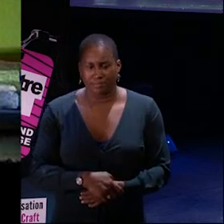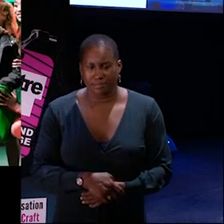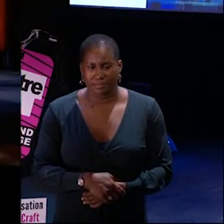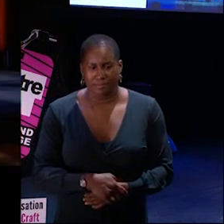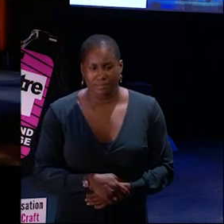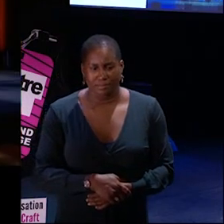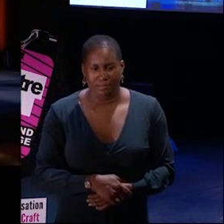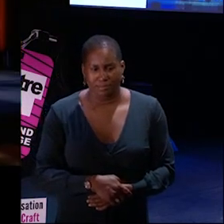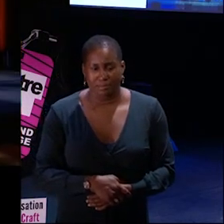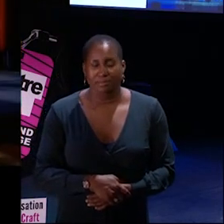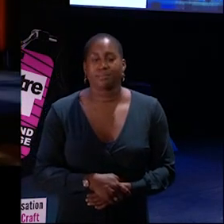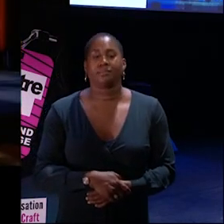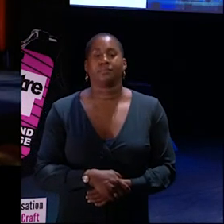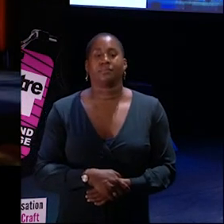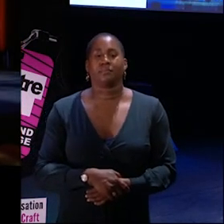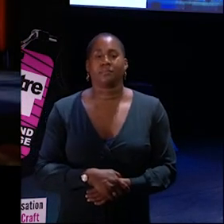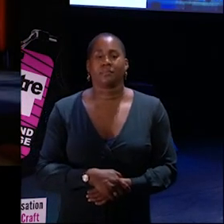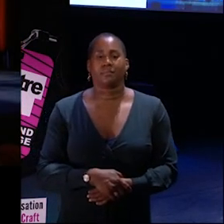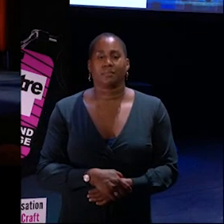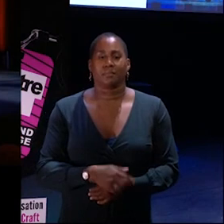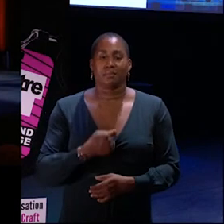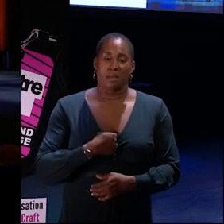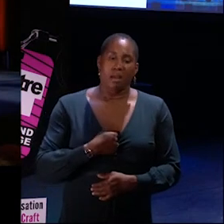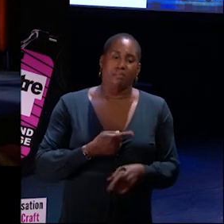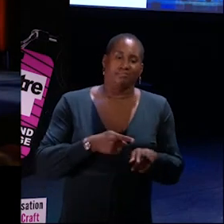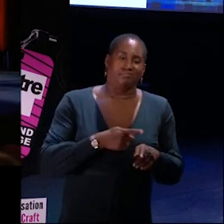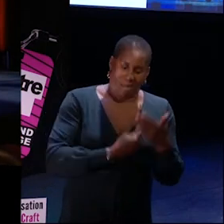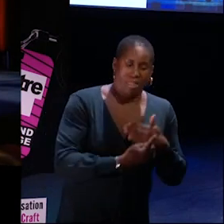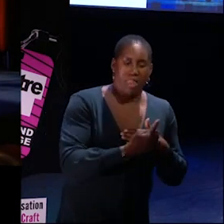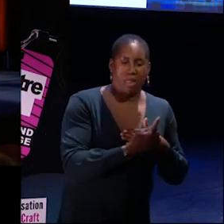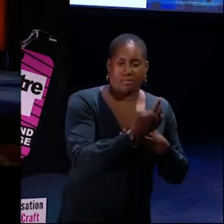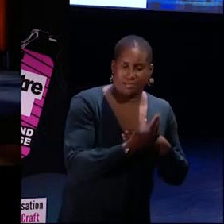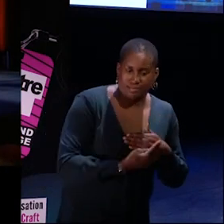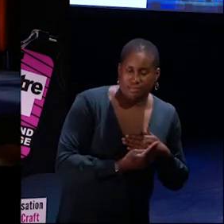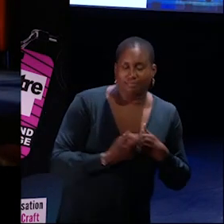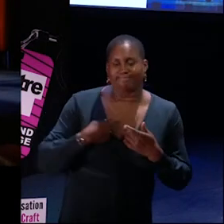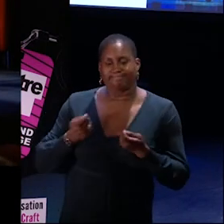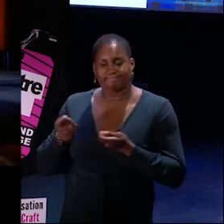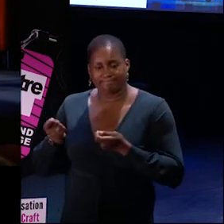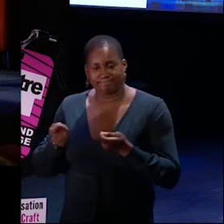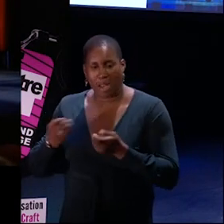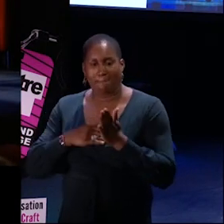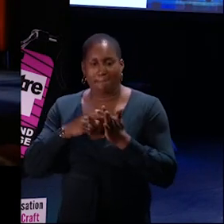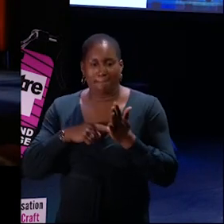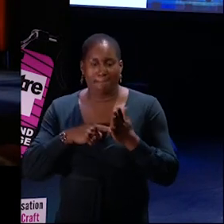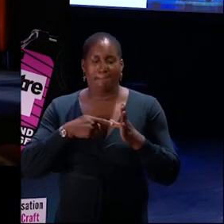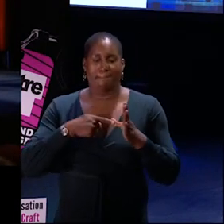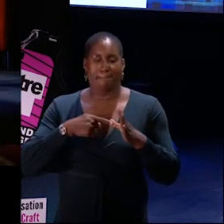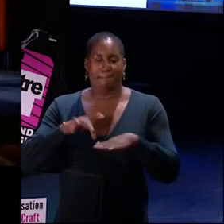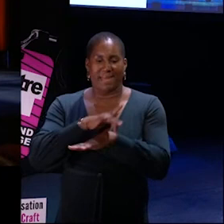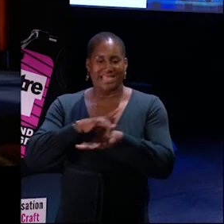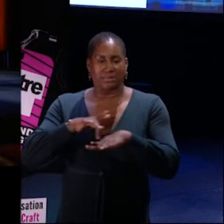Where do I have to point it? There we go. As well as being a freelance designer, I also run Meta Theatre, where sort of the environment